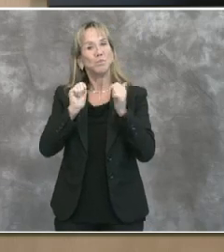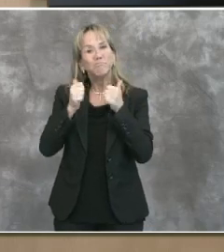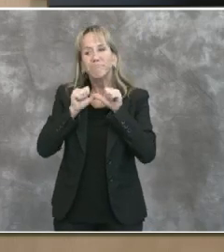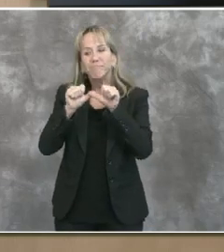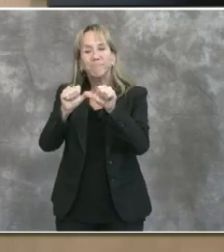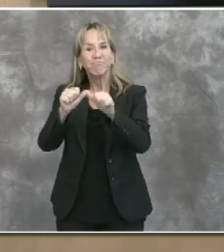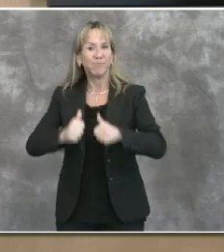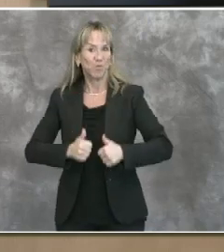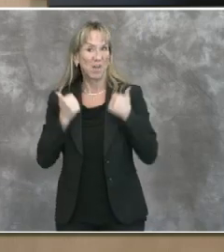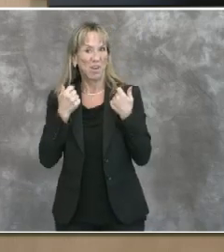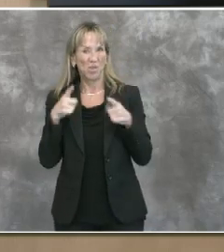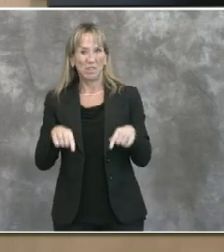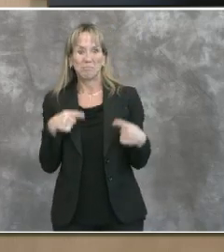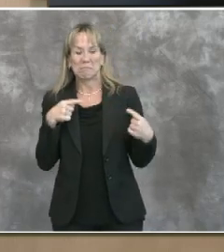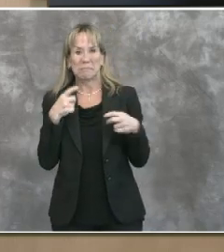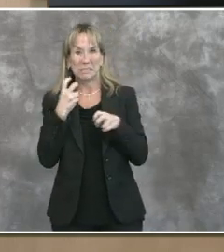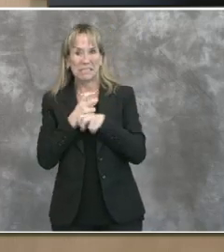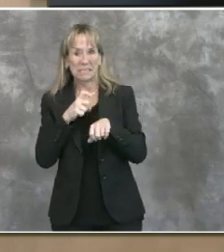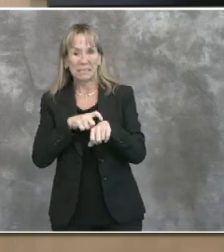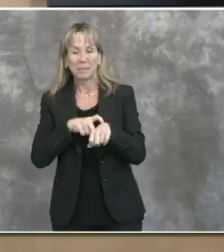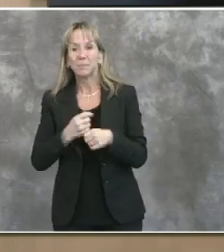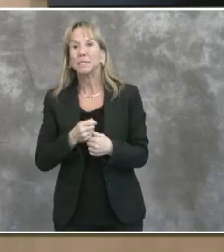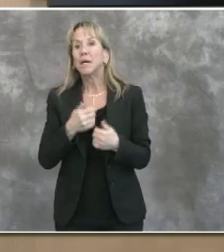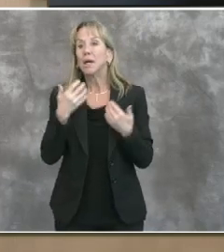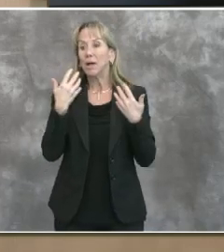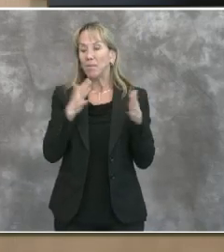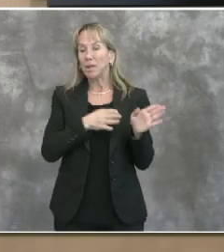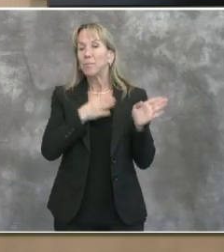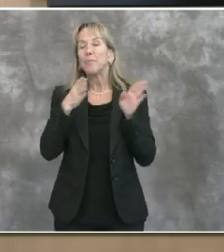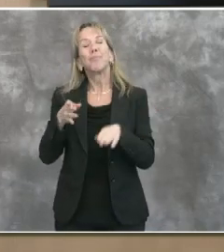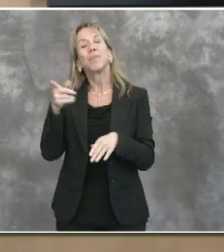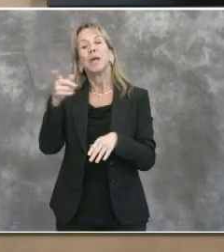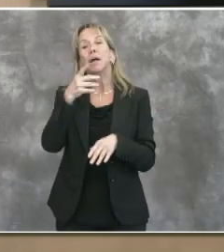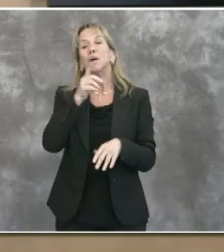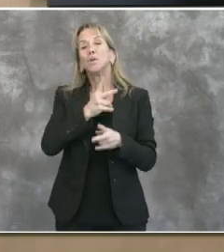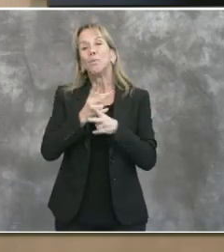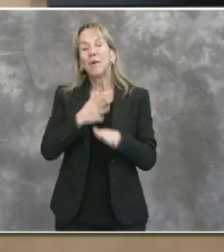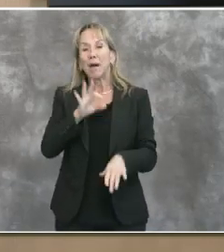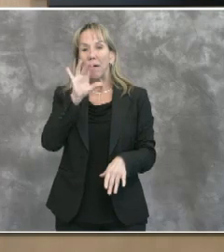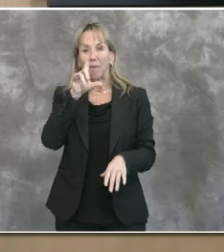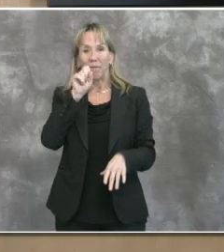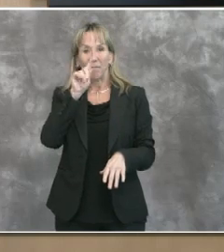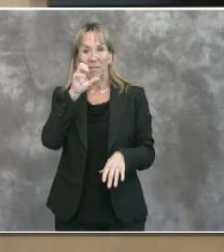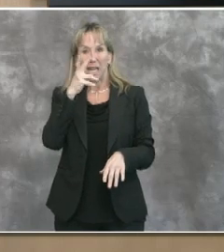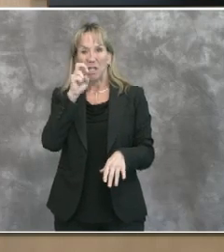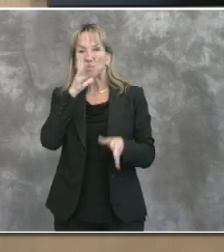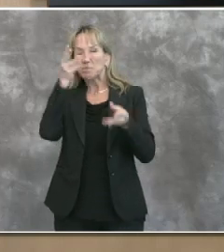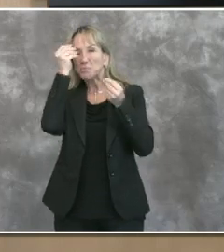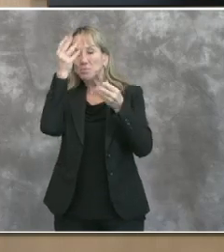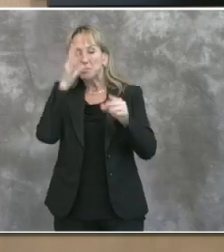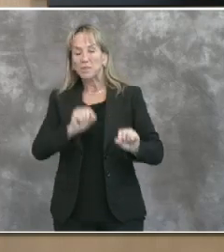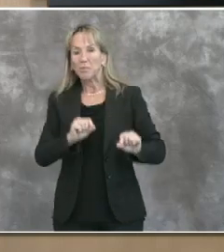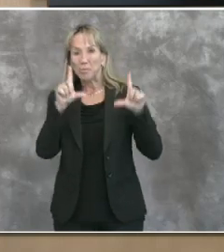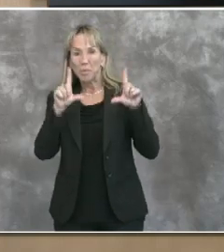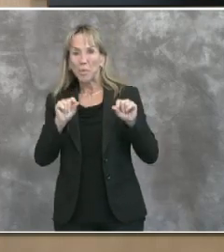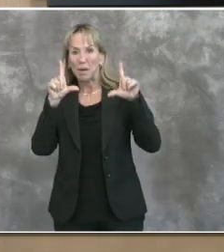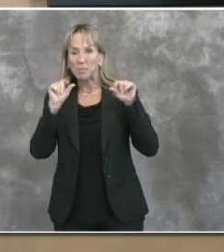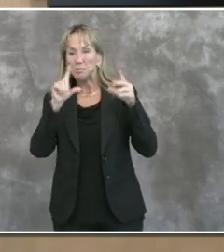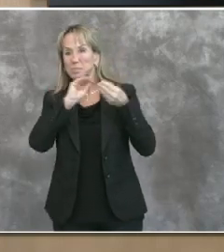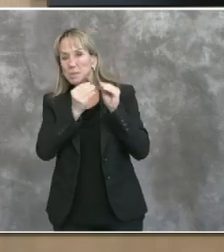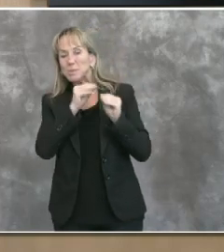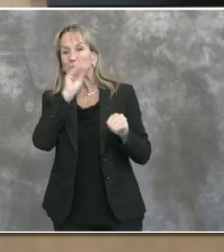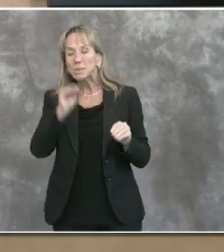In addition, we'll get an update from Supervisor Fletcher on our informational charts and graphs, and we'll get a medical update from